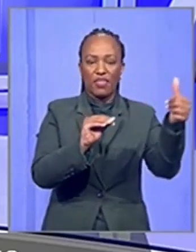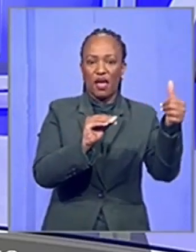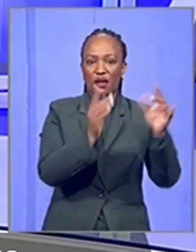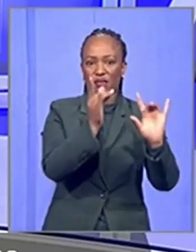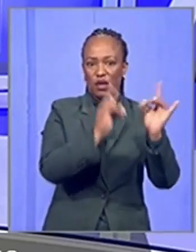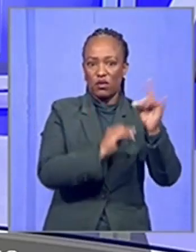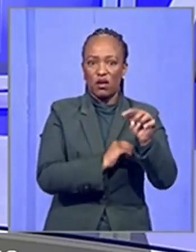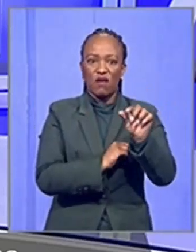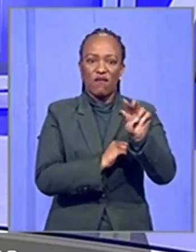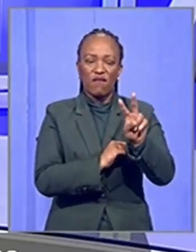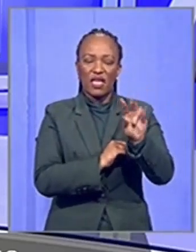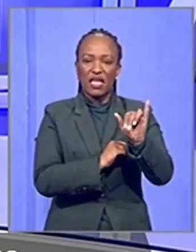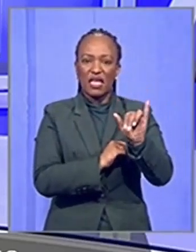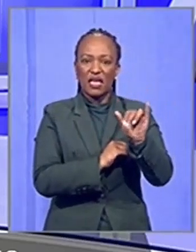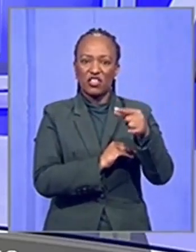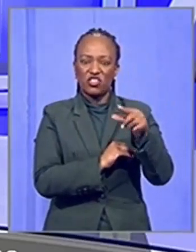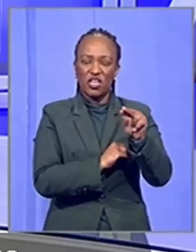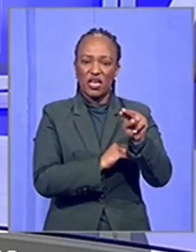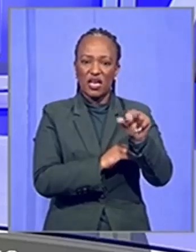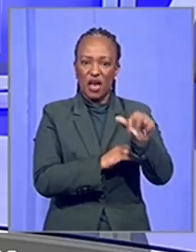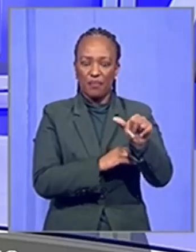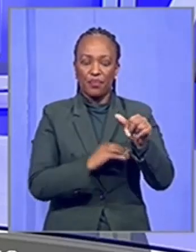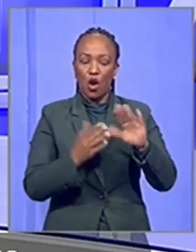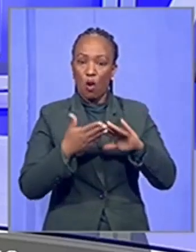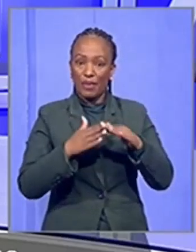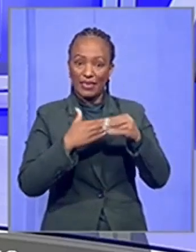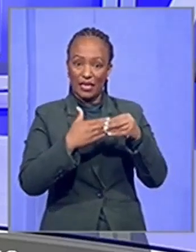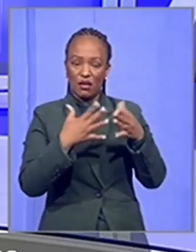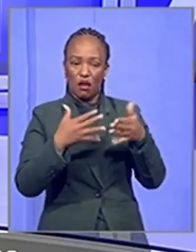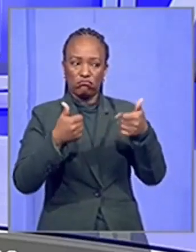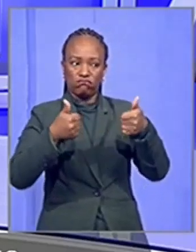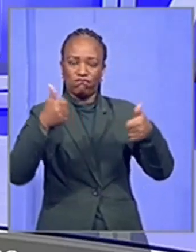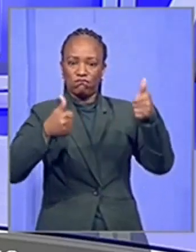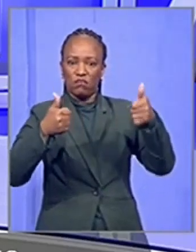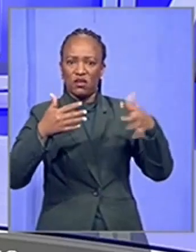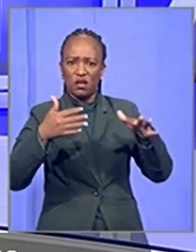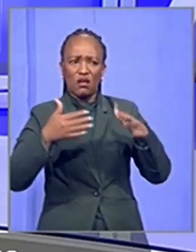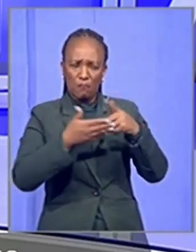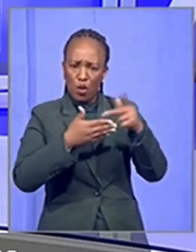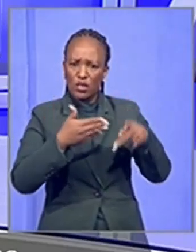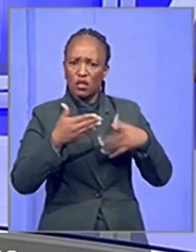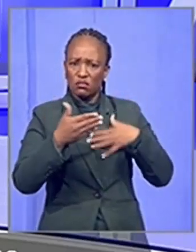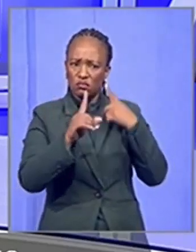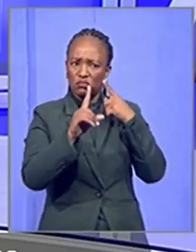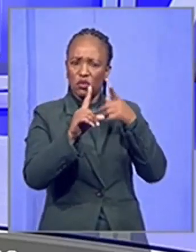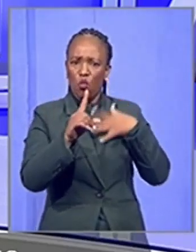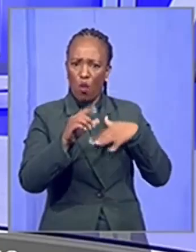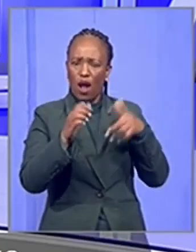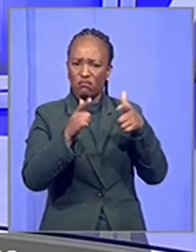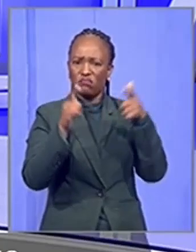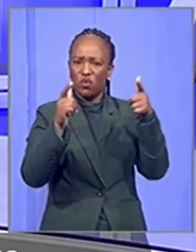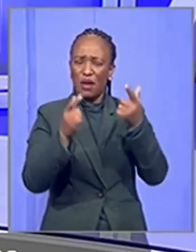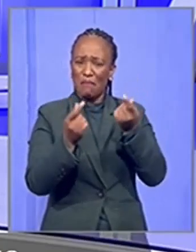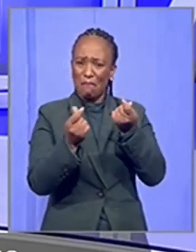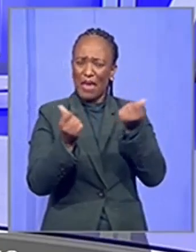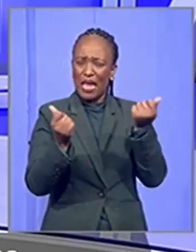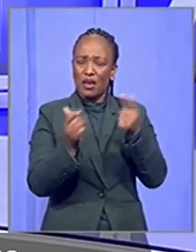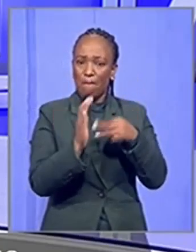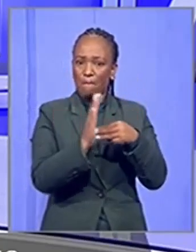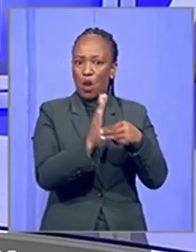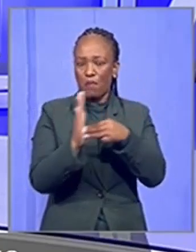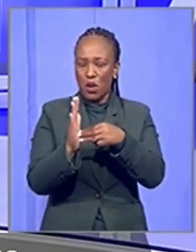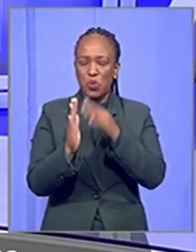Virginia. Baeteledipele ba baagi ba bega gore go ntse le maano a go fudusa projeke eo ya diranta di le dimilione. Mme seo